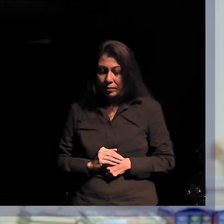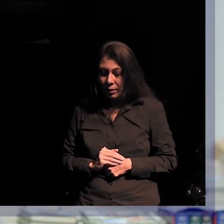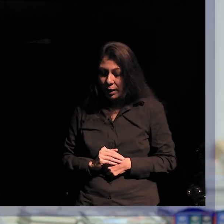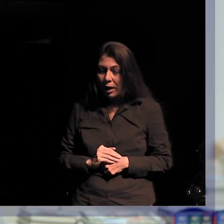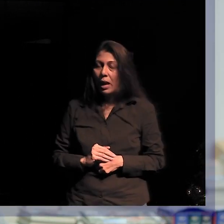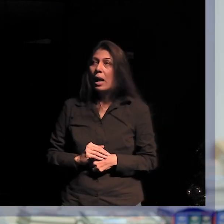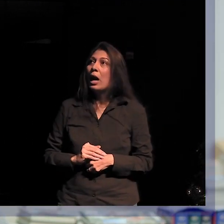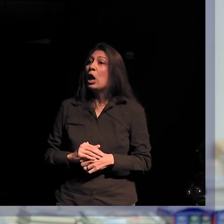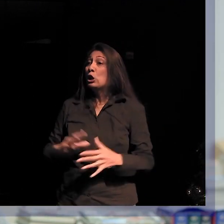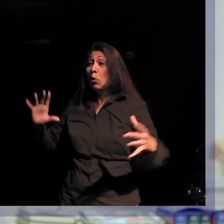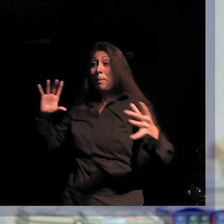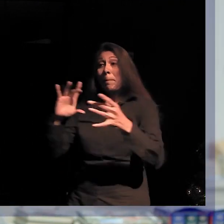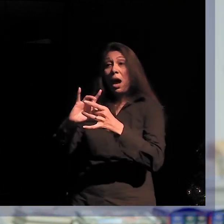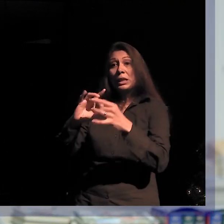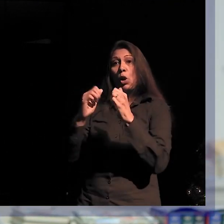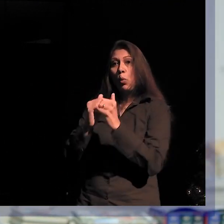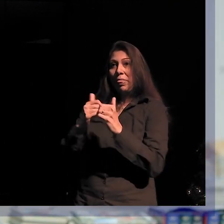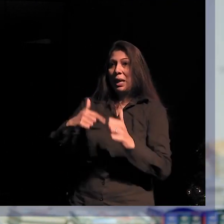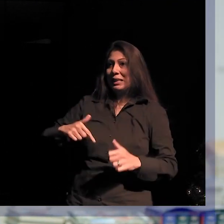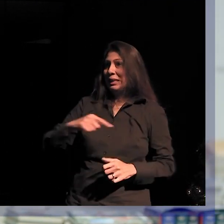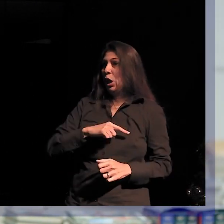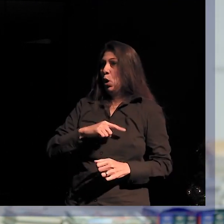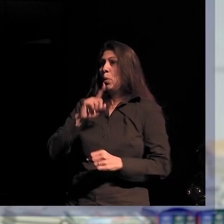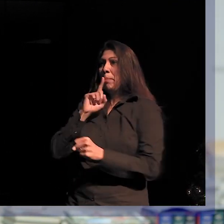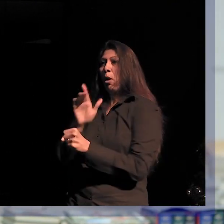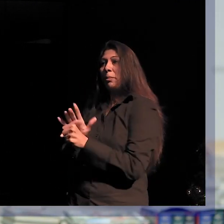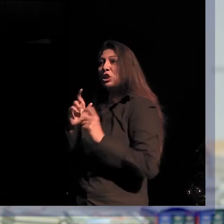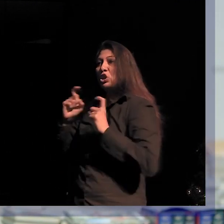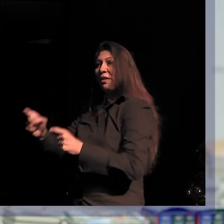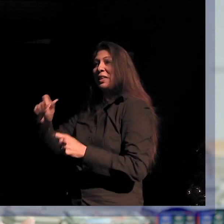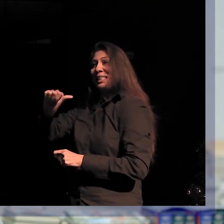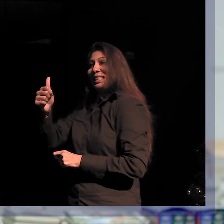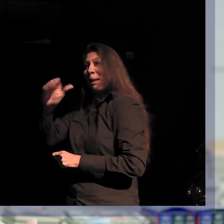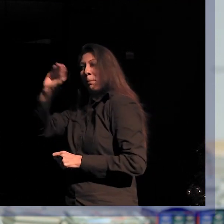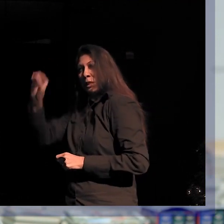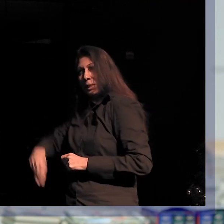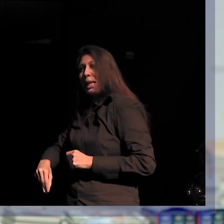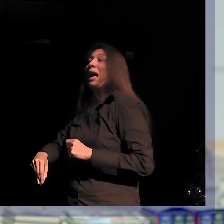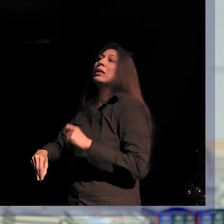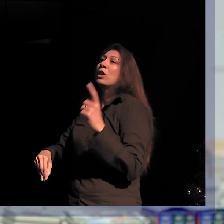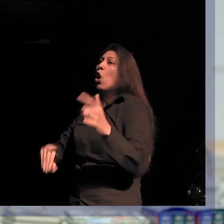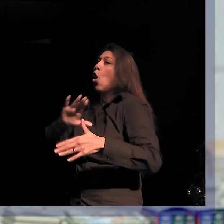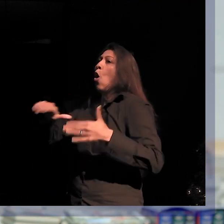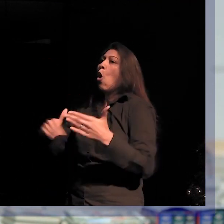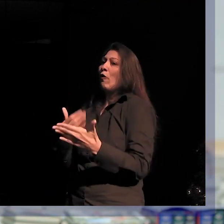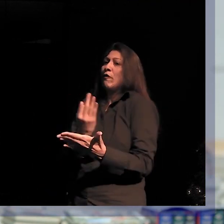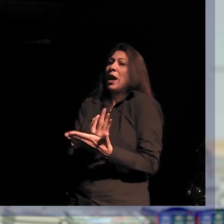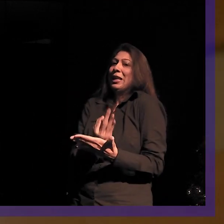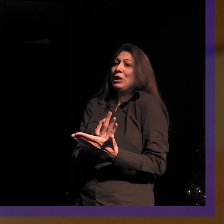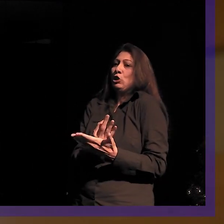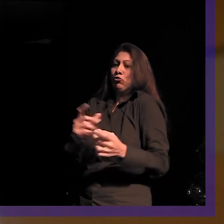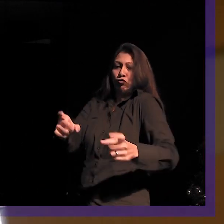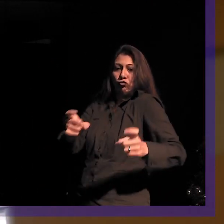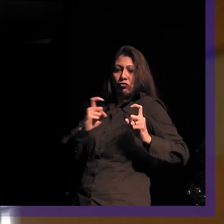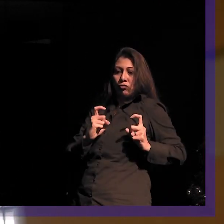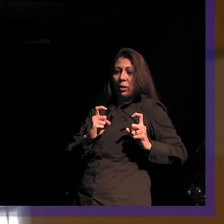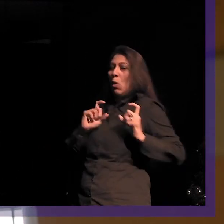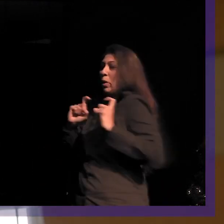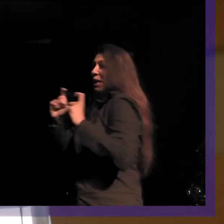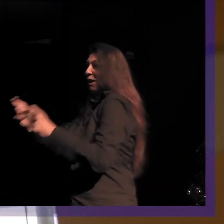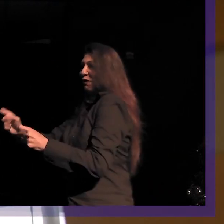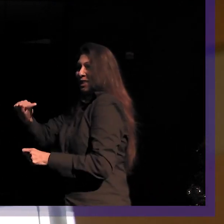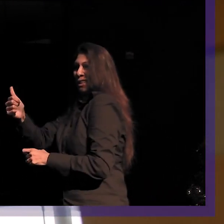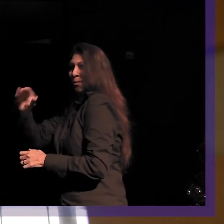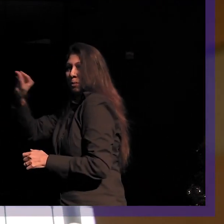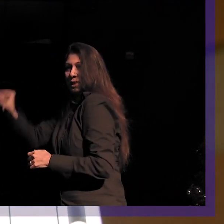So partner with us as we commit to giving 10% of all financial gifts given to us in the month of December to Princeton City